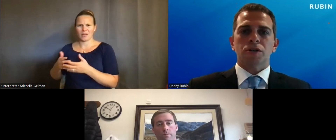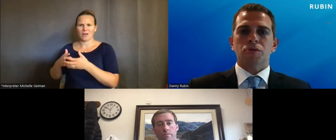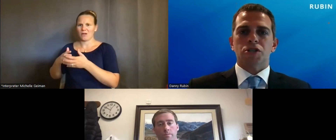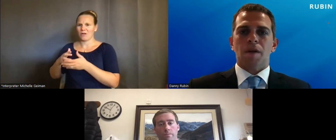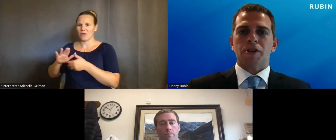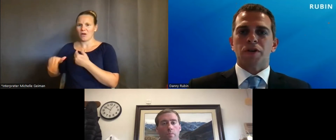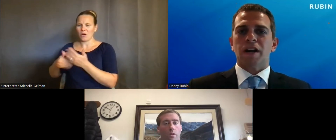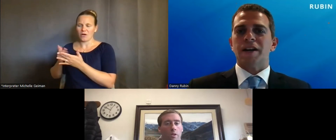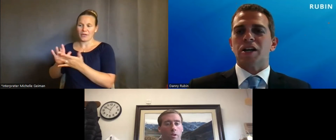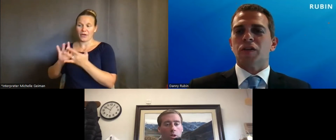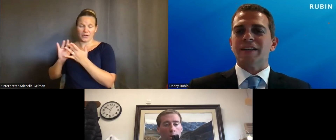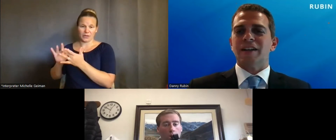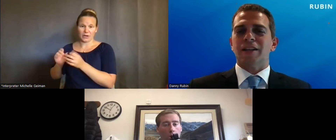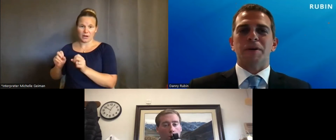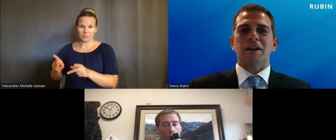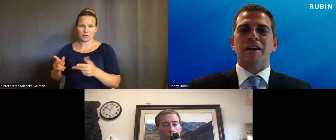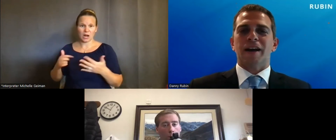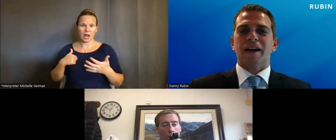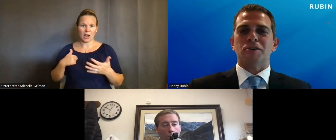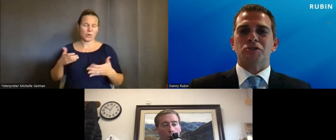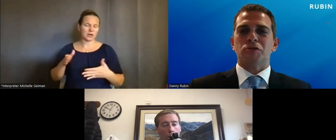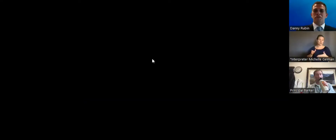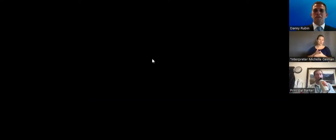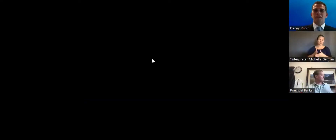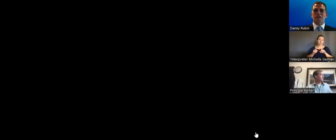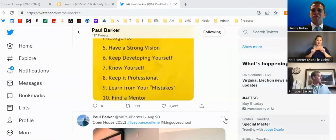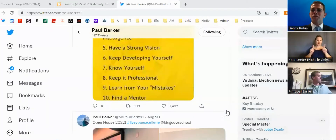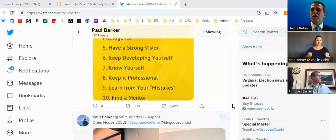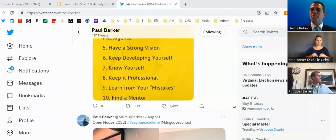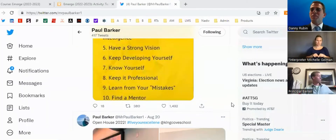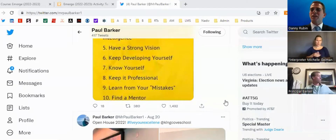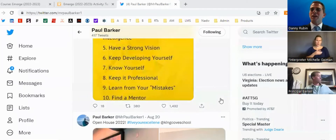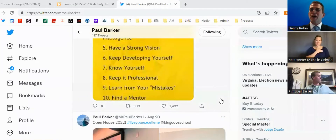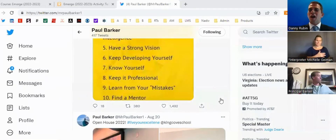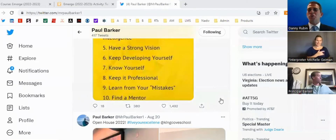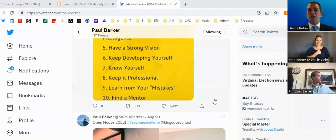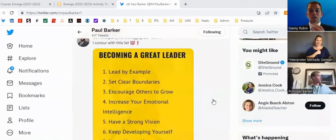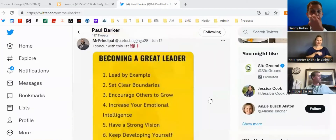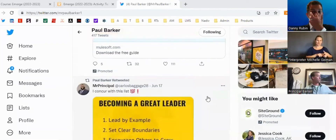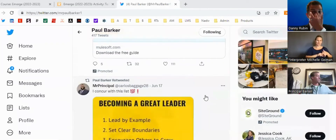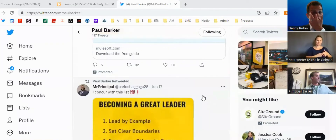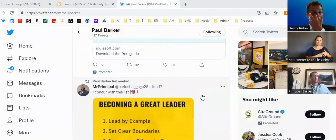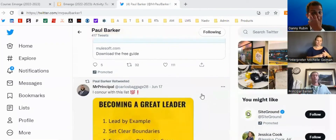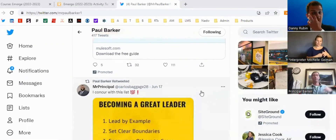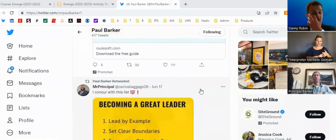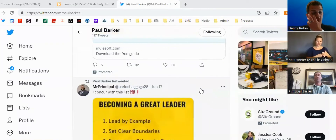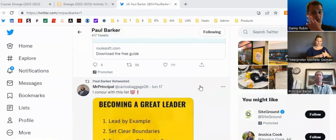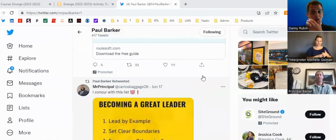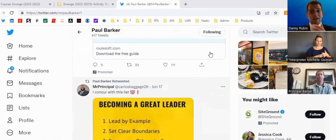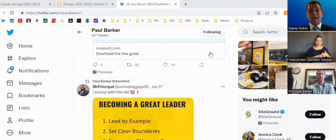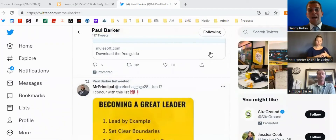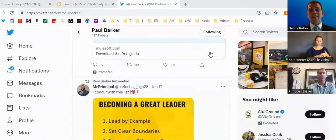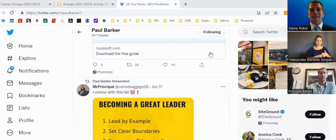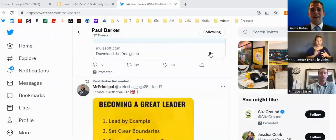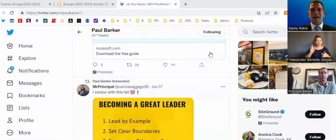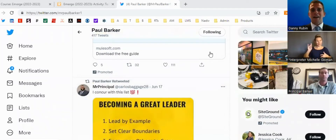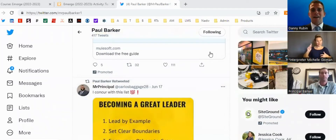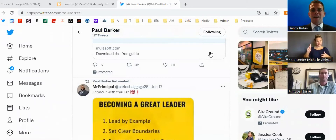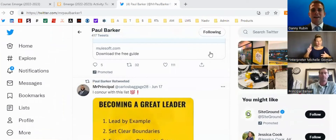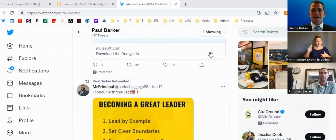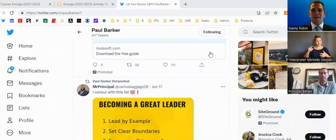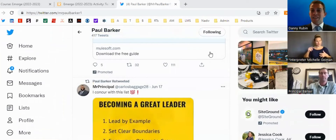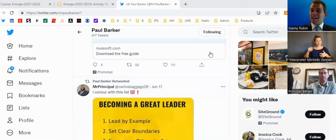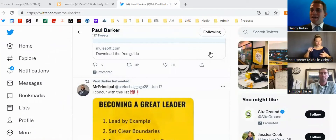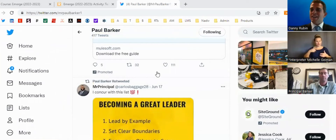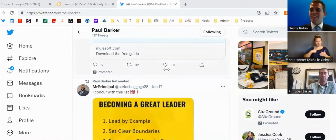I want to share my screen, and I neglected at the beginning. I usually do this at the front. I always like to show we've done our research on our guest, and